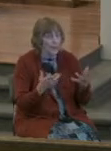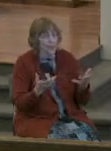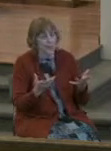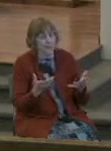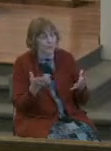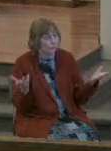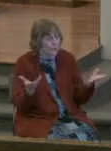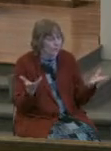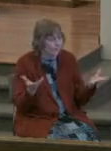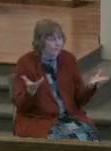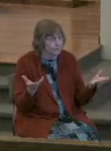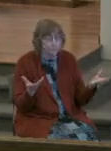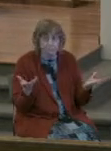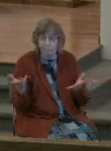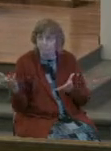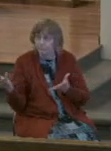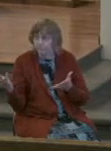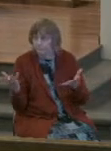is it?